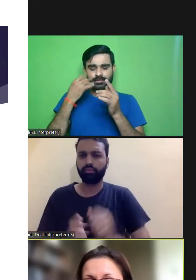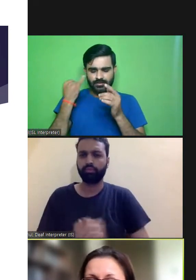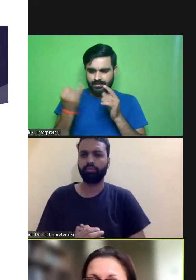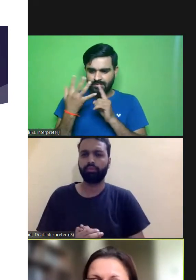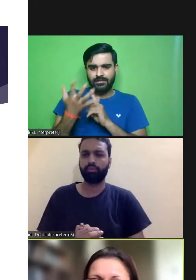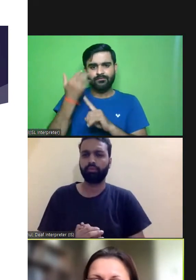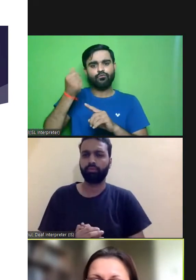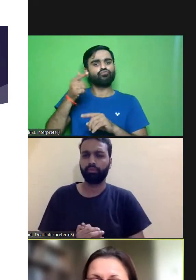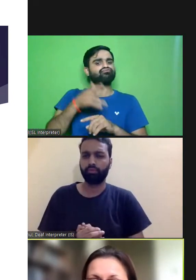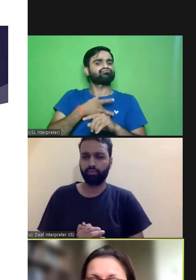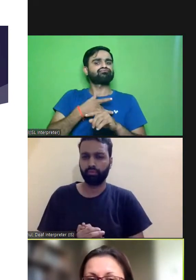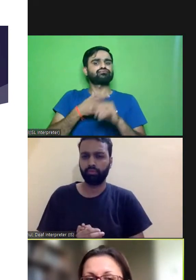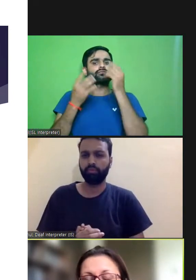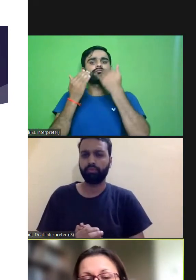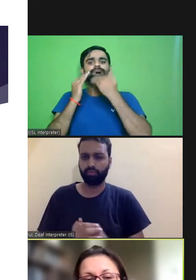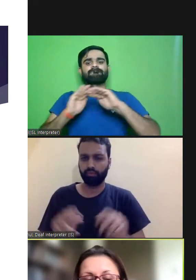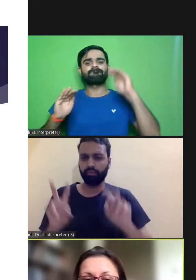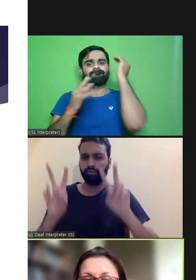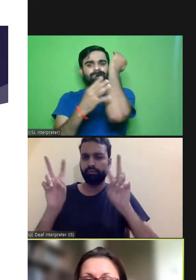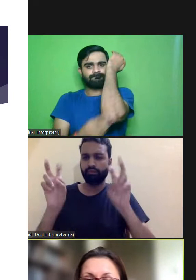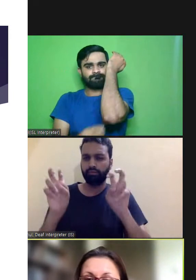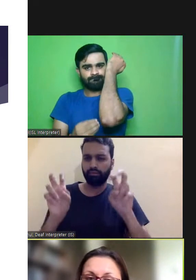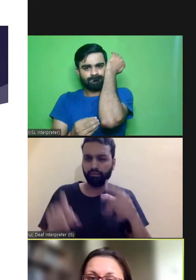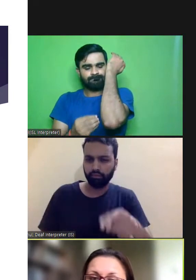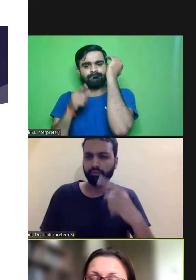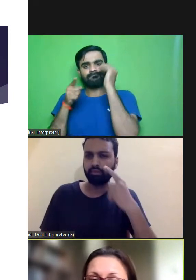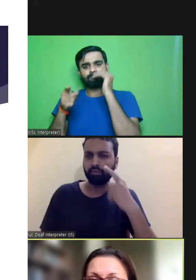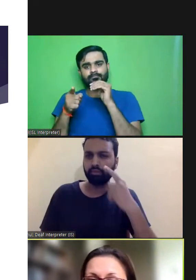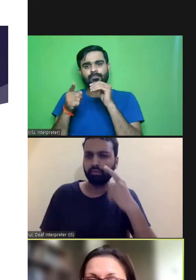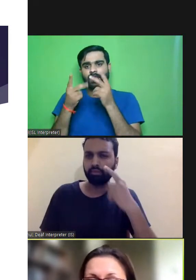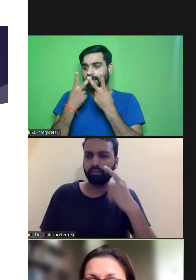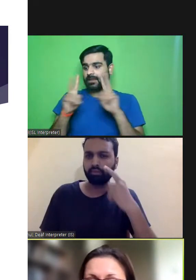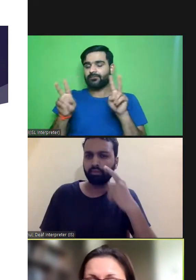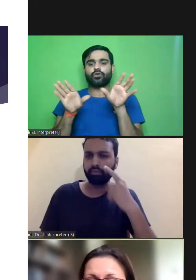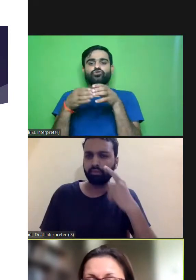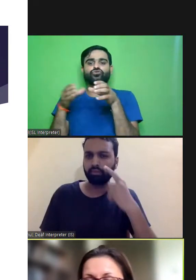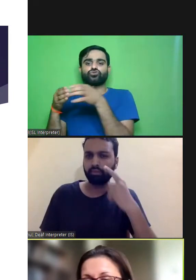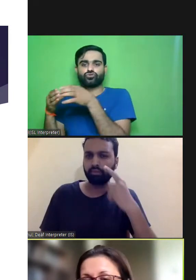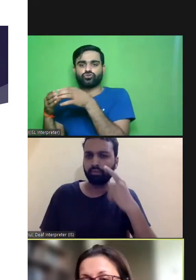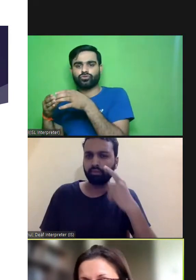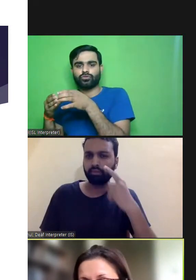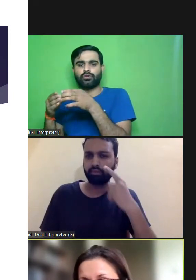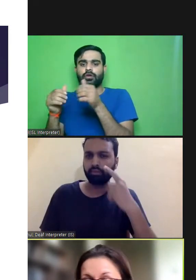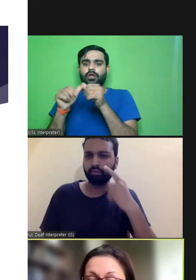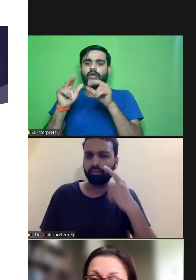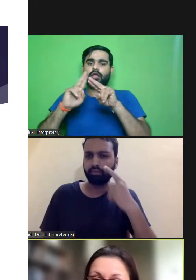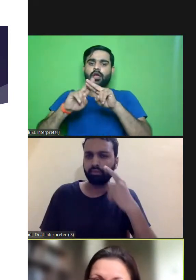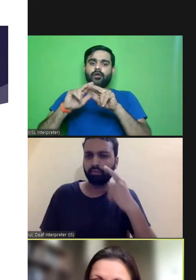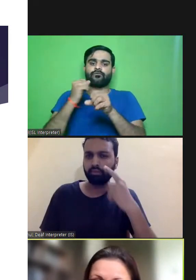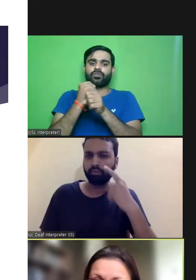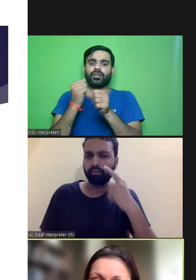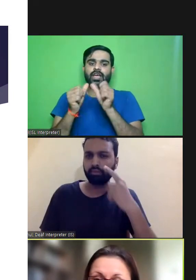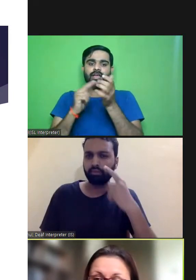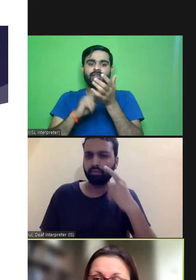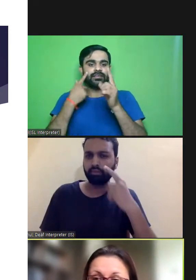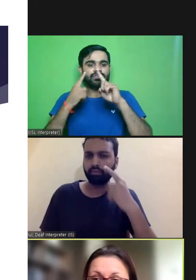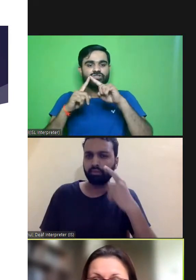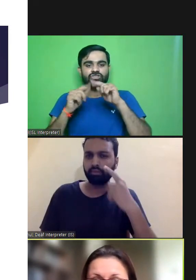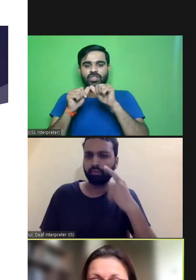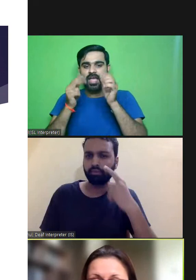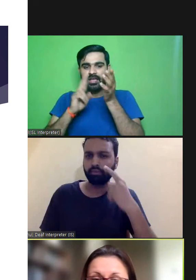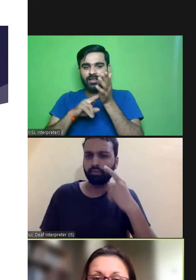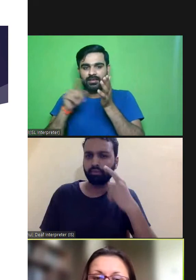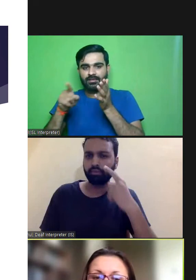multidimensional poverty for children or multidimensional poverty for different groups in Afghanistan, and they have found that persons with disability or children